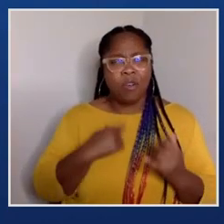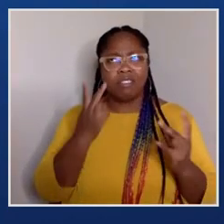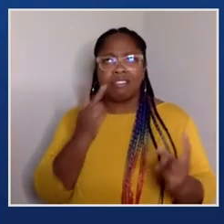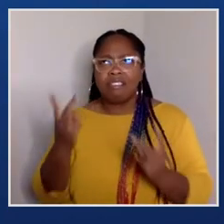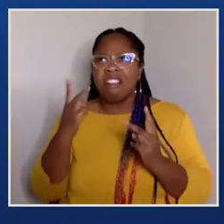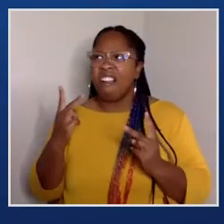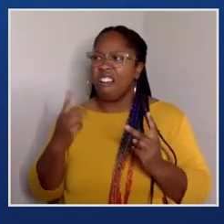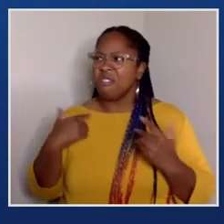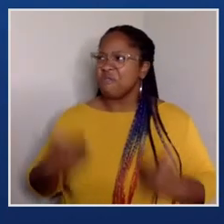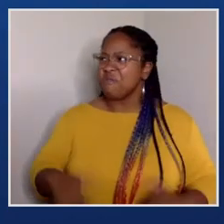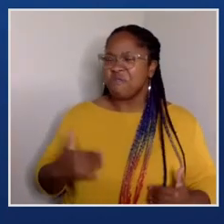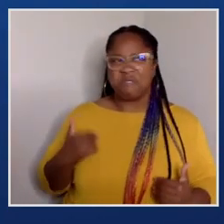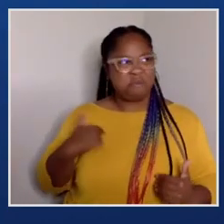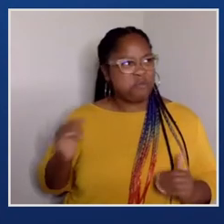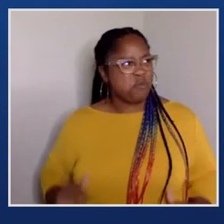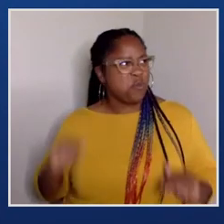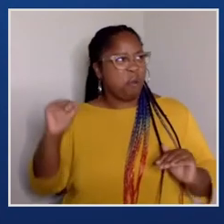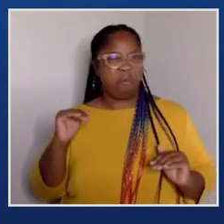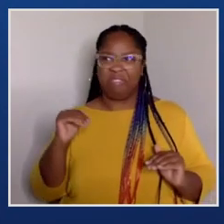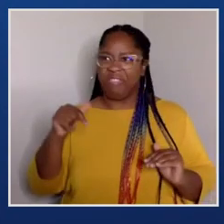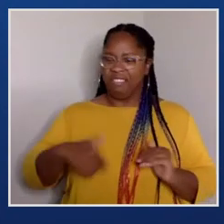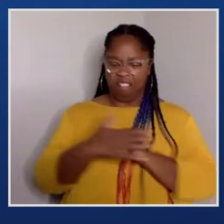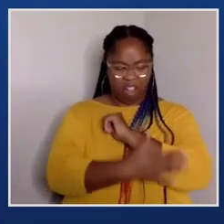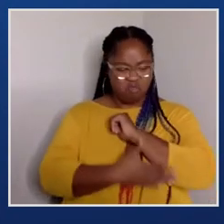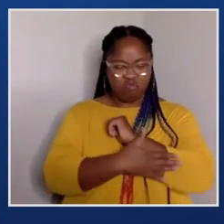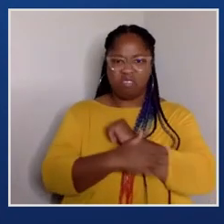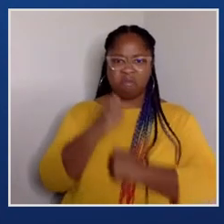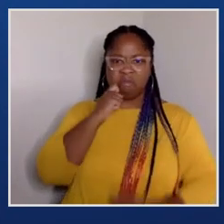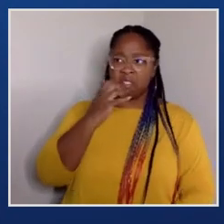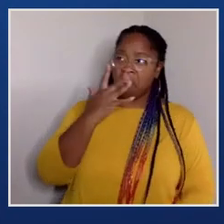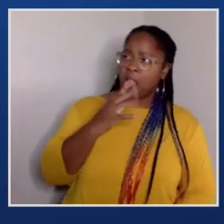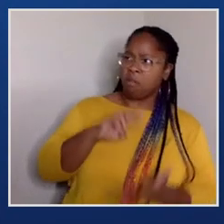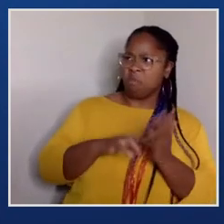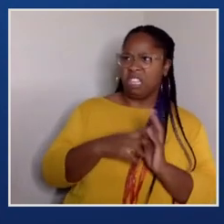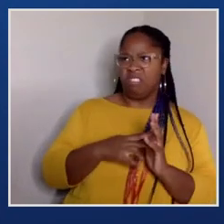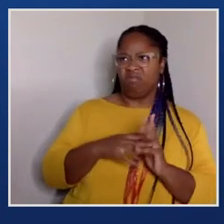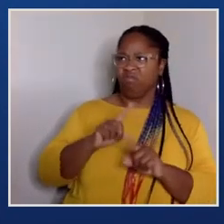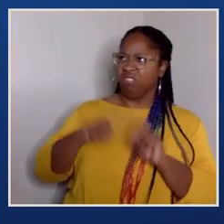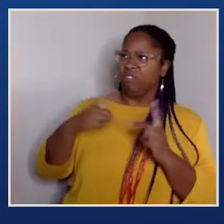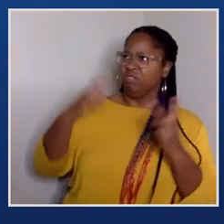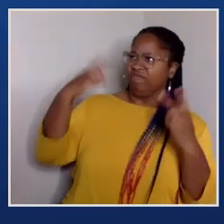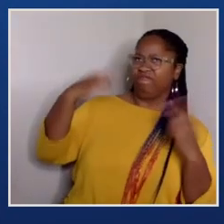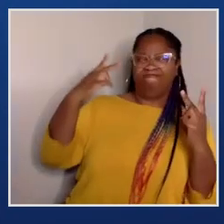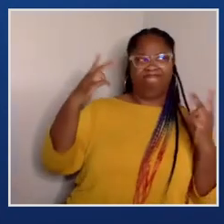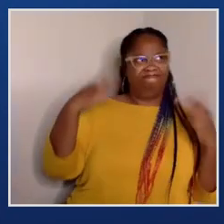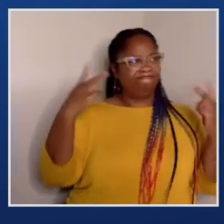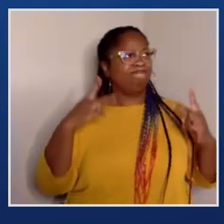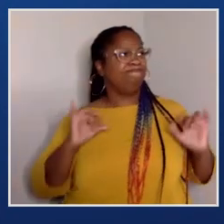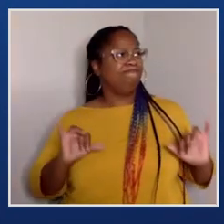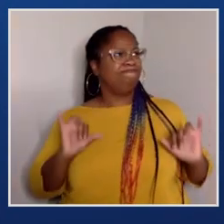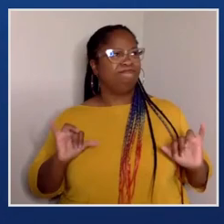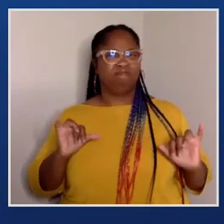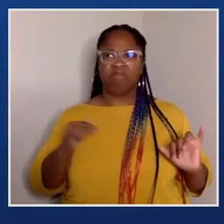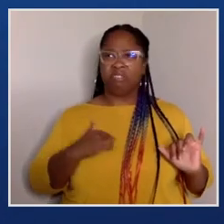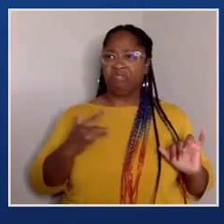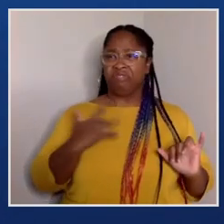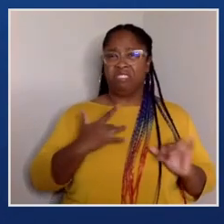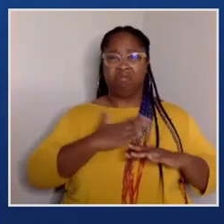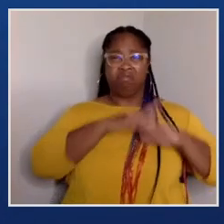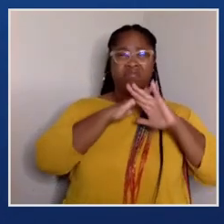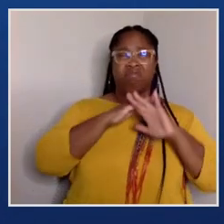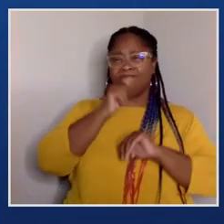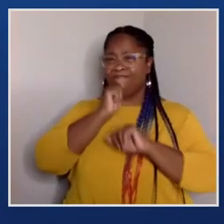up in a country where the color of my skin meant I wasn't treated the same. Feeling like the odds were stacked against